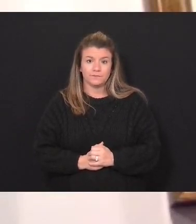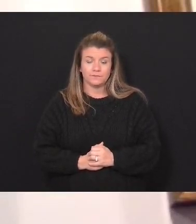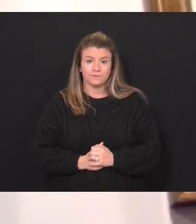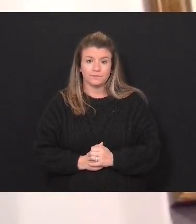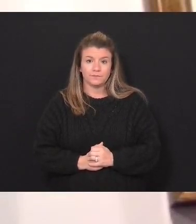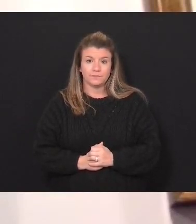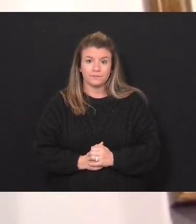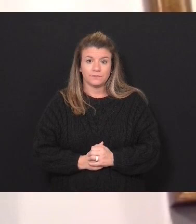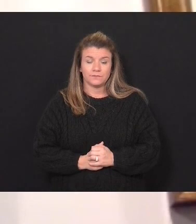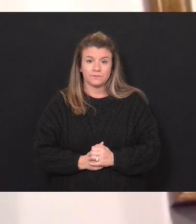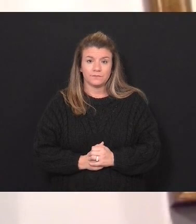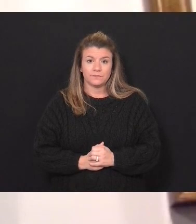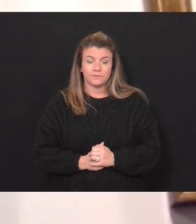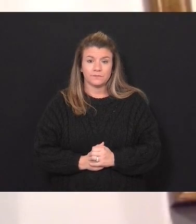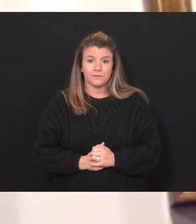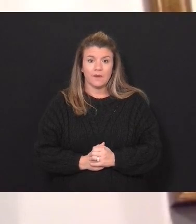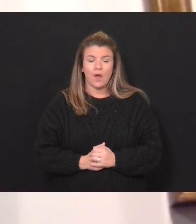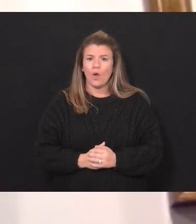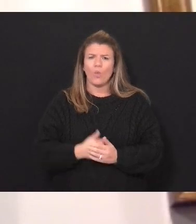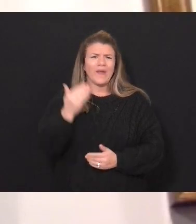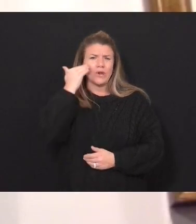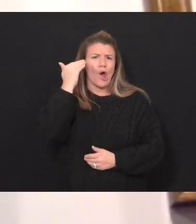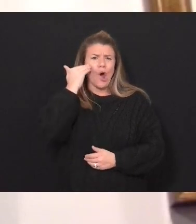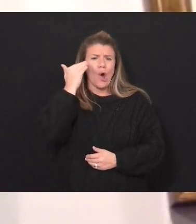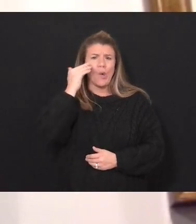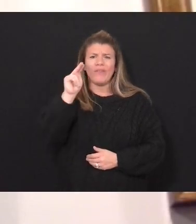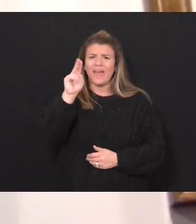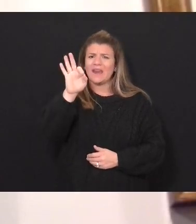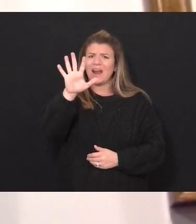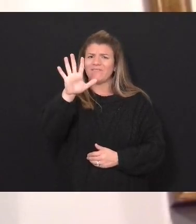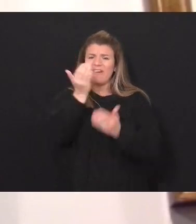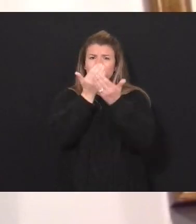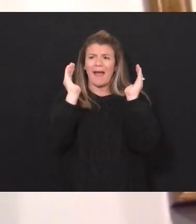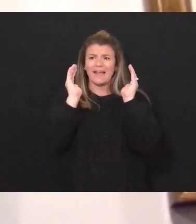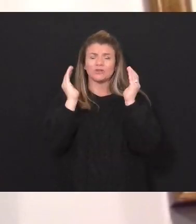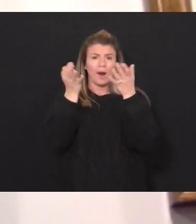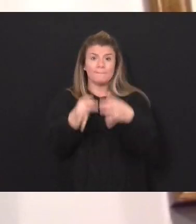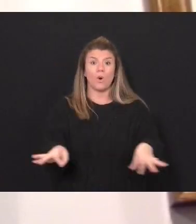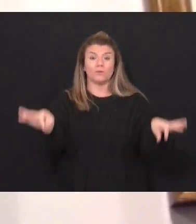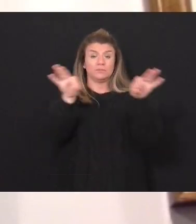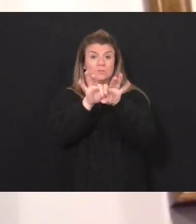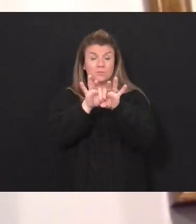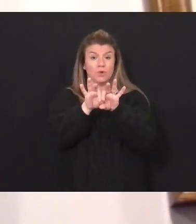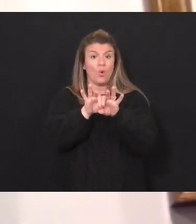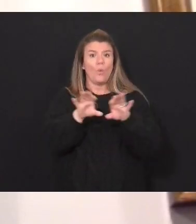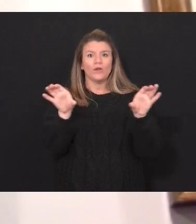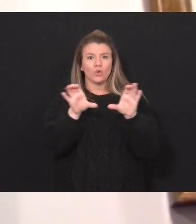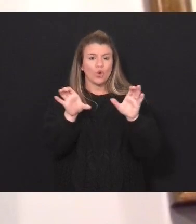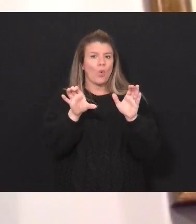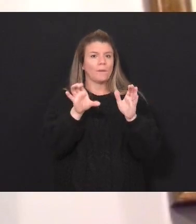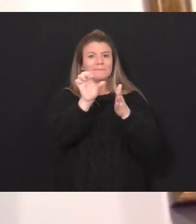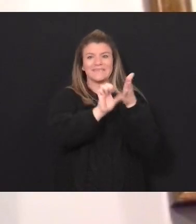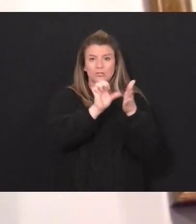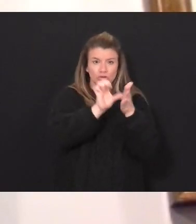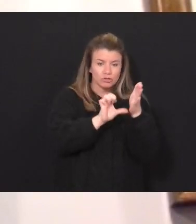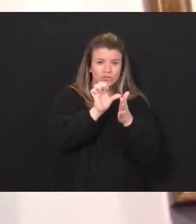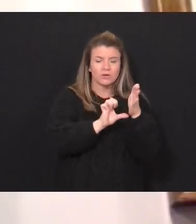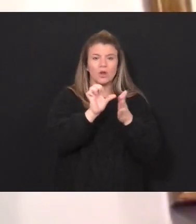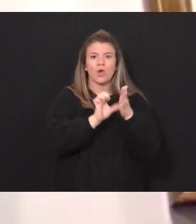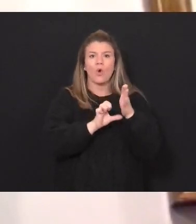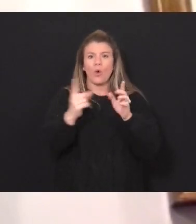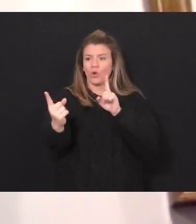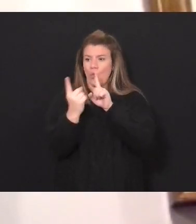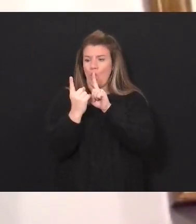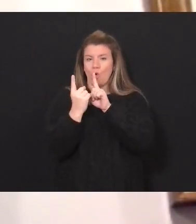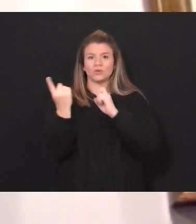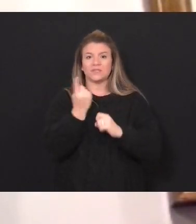N95 masks are really important when you're doing procedures or when you're with somebody you're very close to